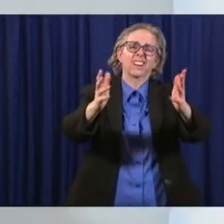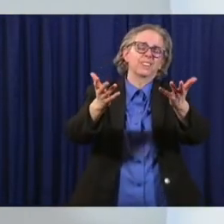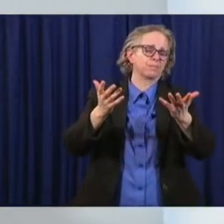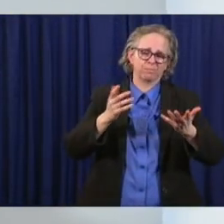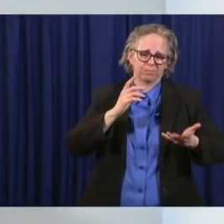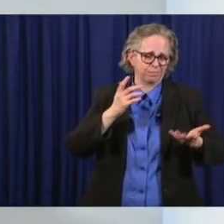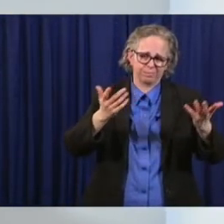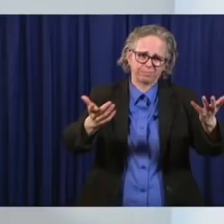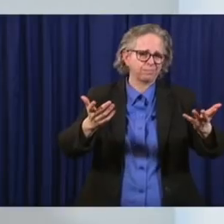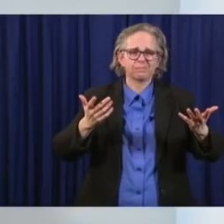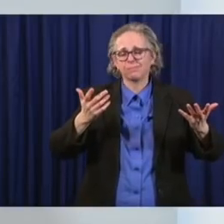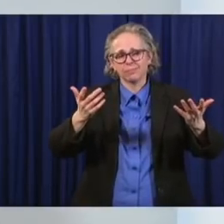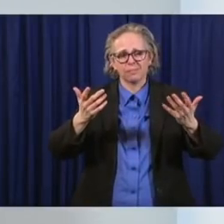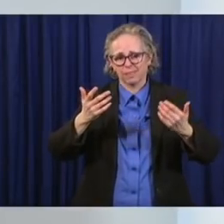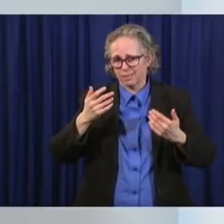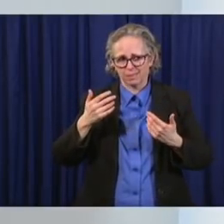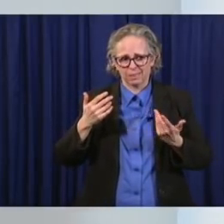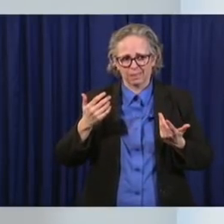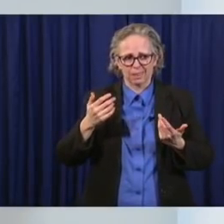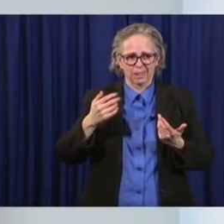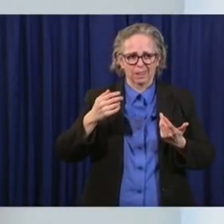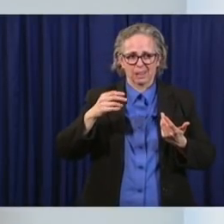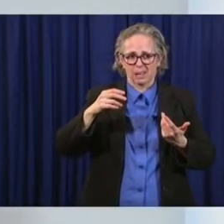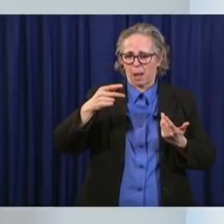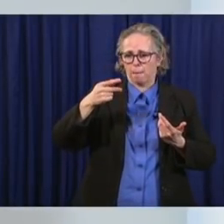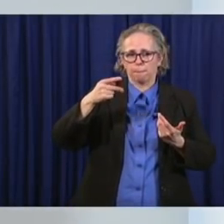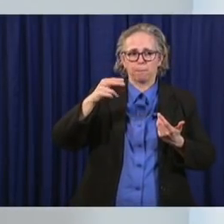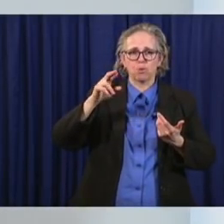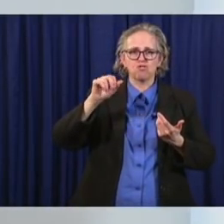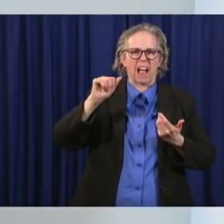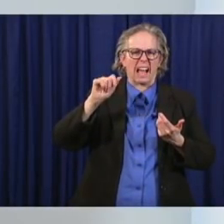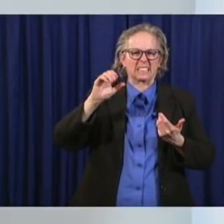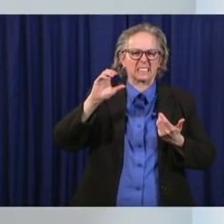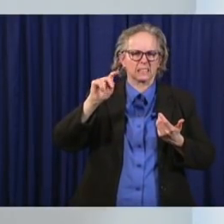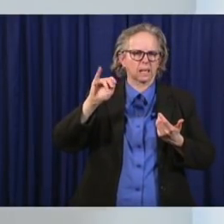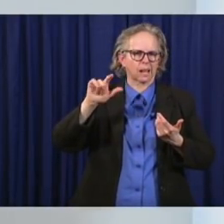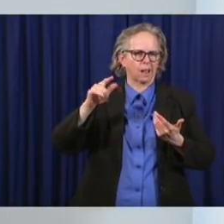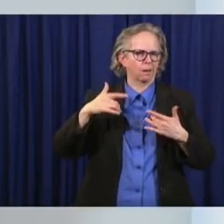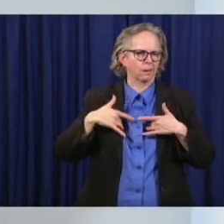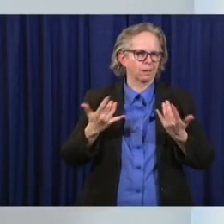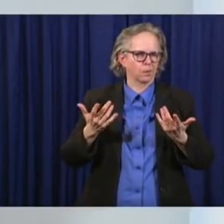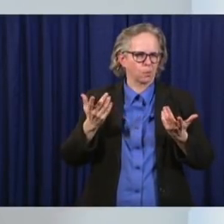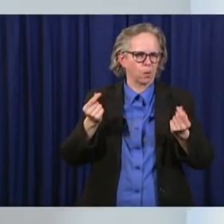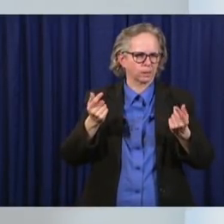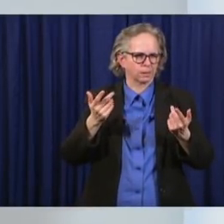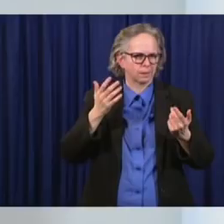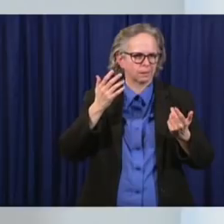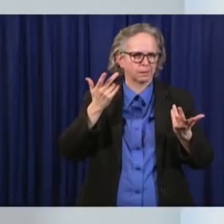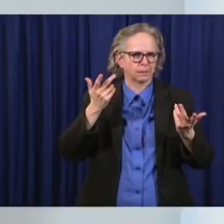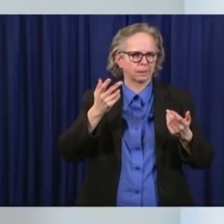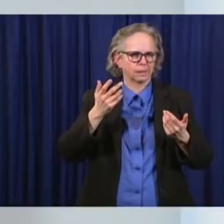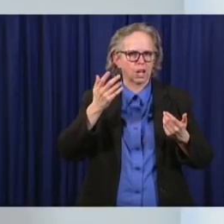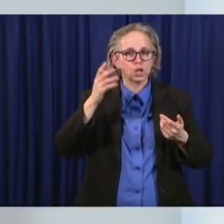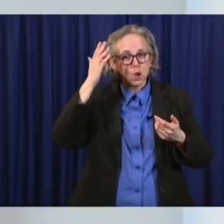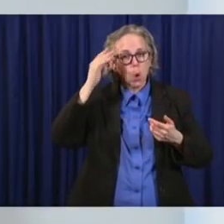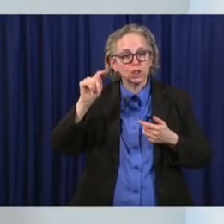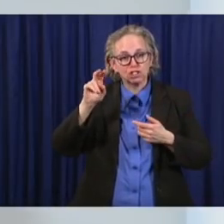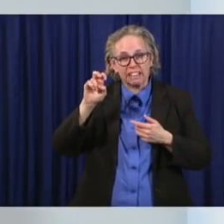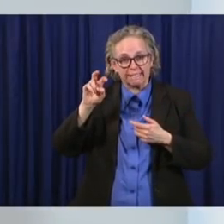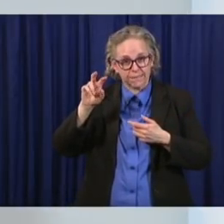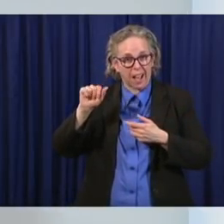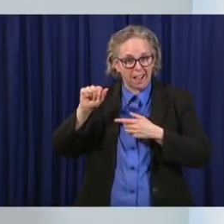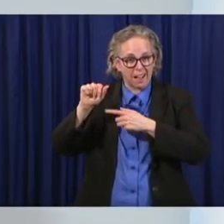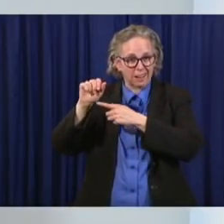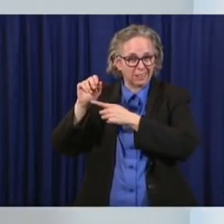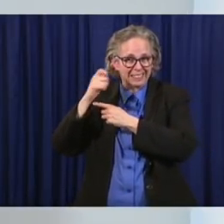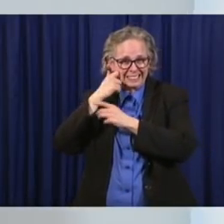what's practical. And as I believe that Treva Weaver mentioned in her earlier remarks today, you may be